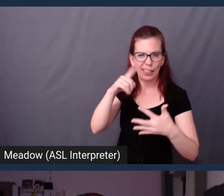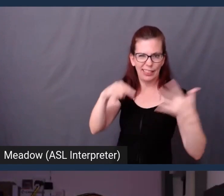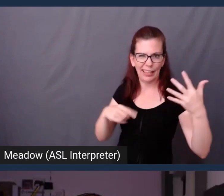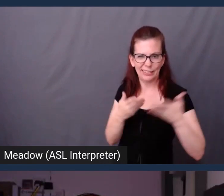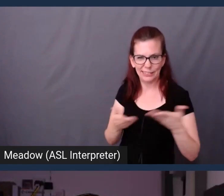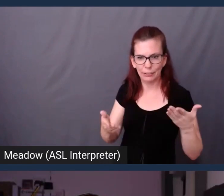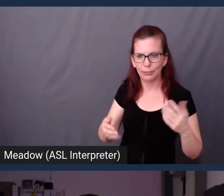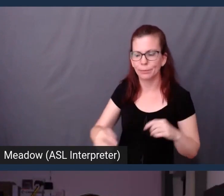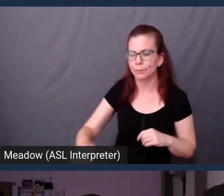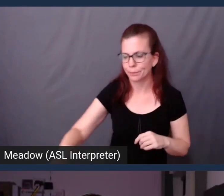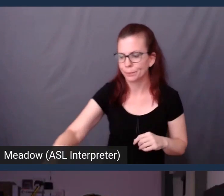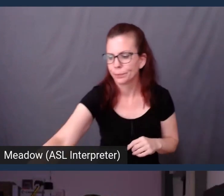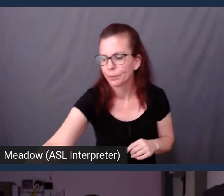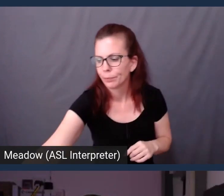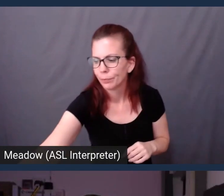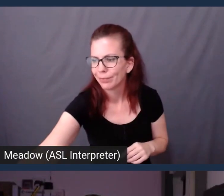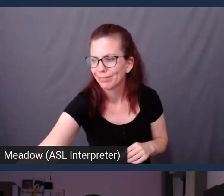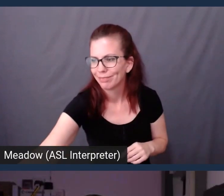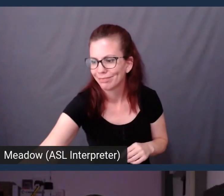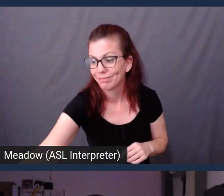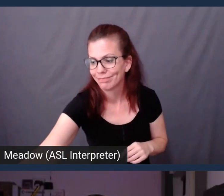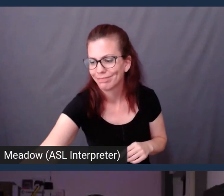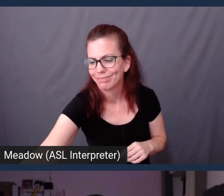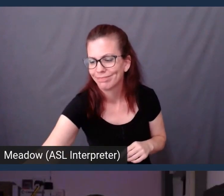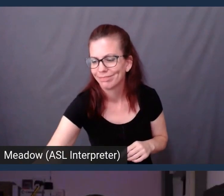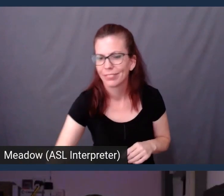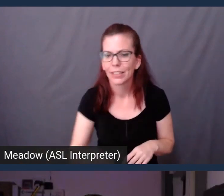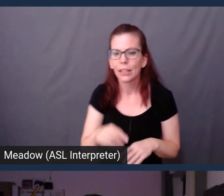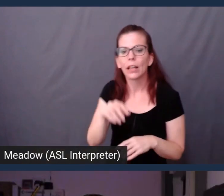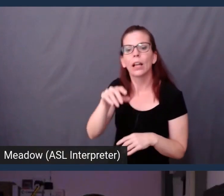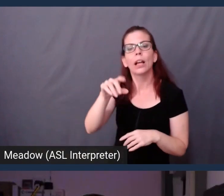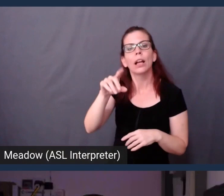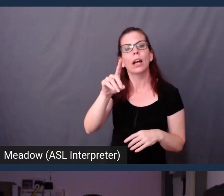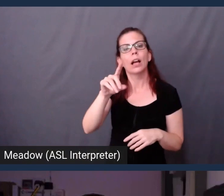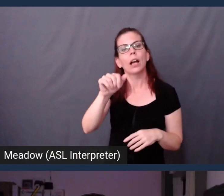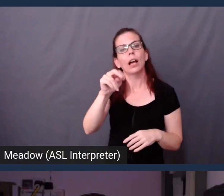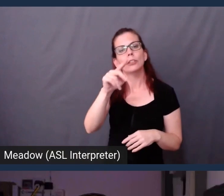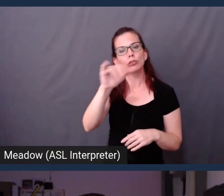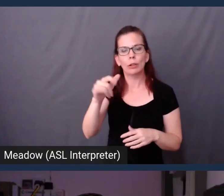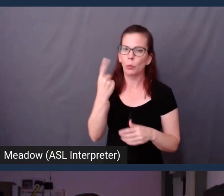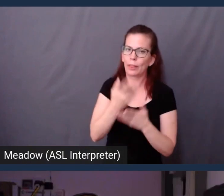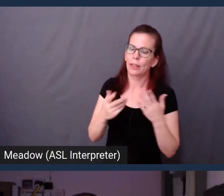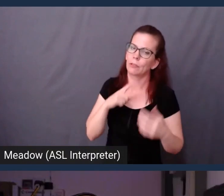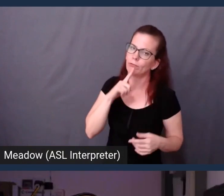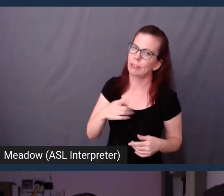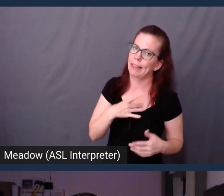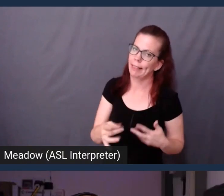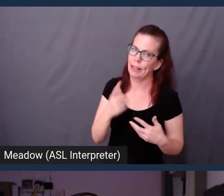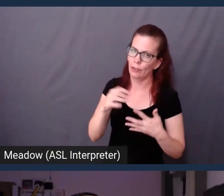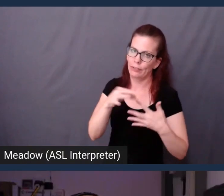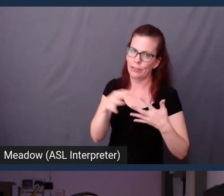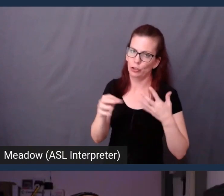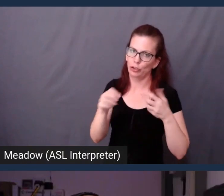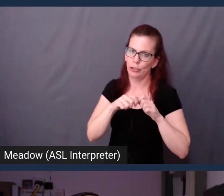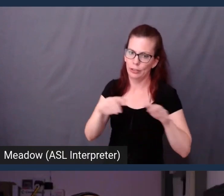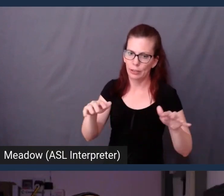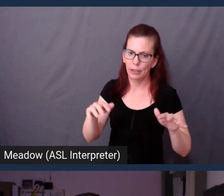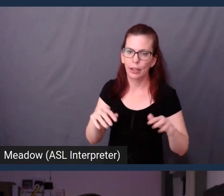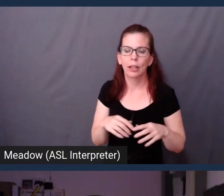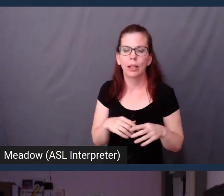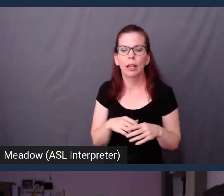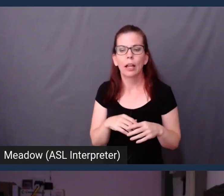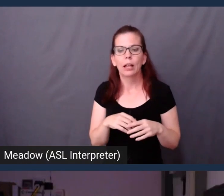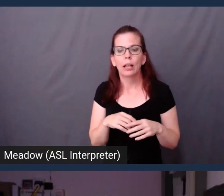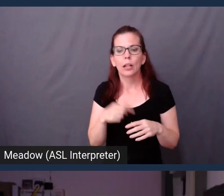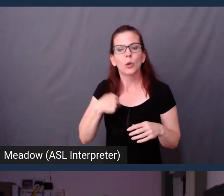of things. So one beauty, I think, and what I really liked about this feature and implementation is we actually did not write our own auto-scaling service.